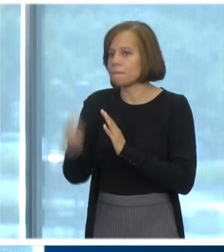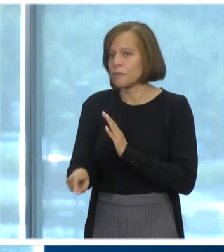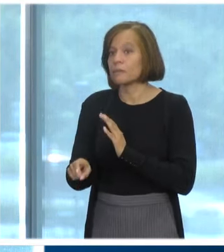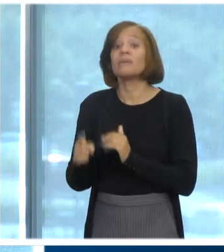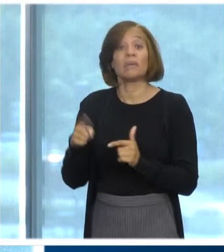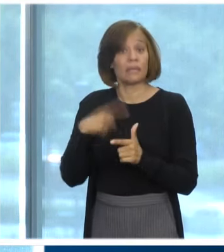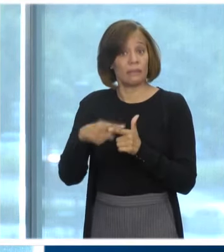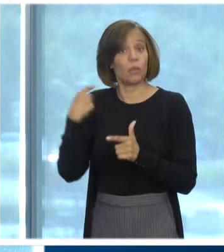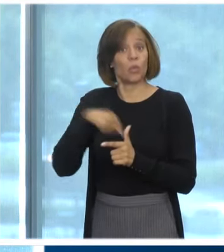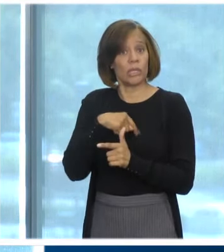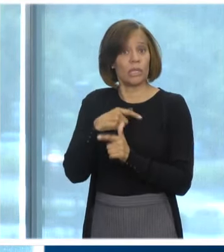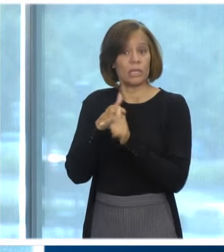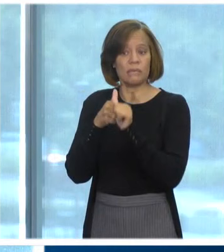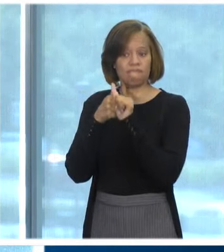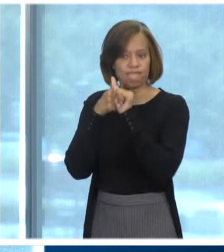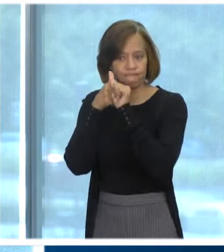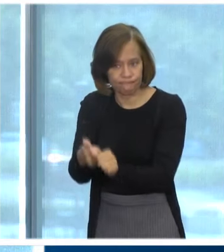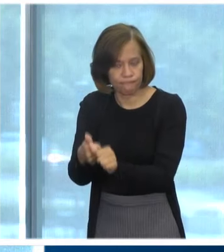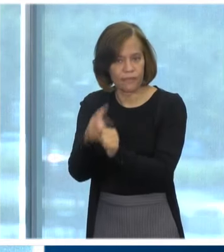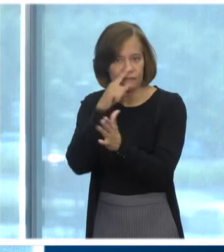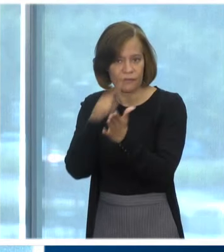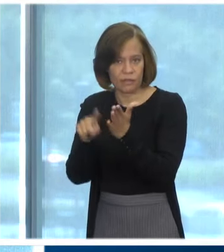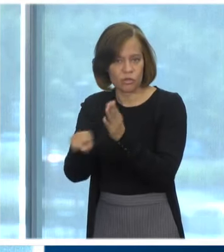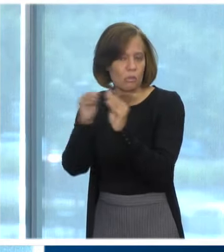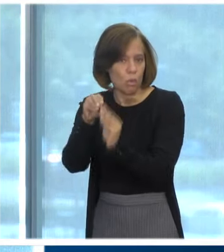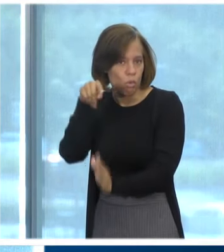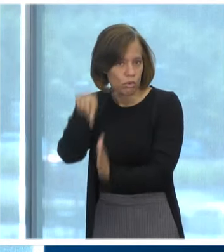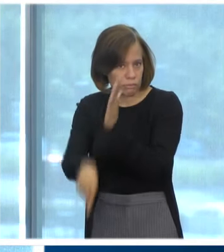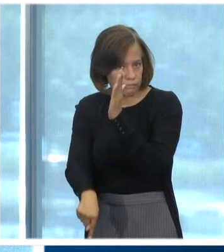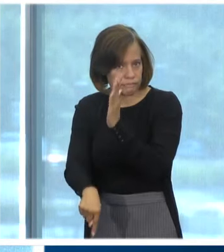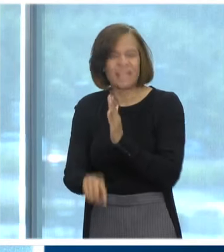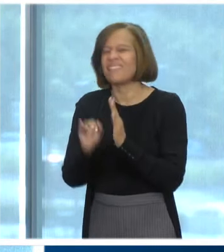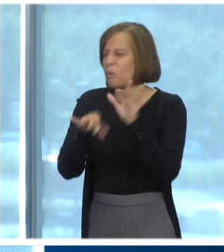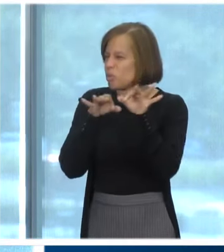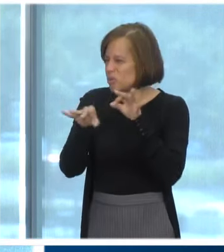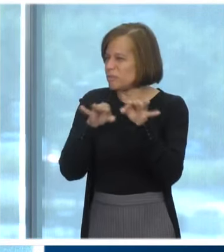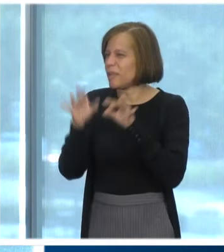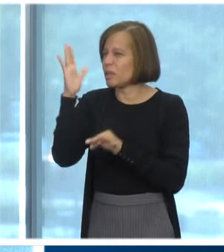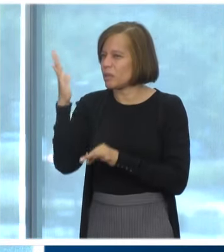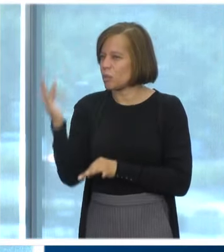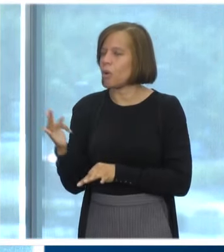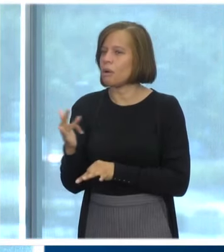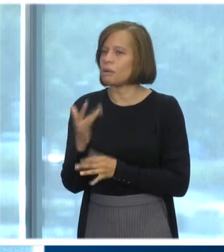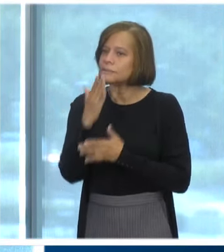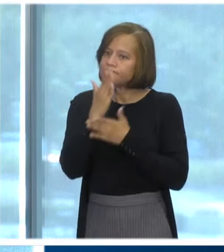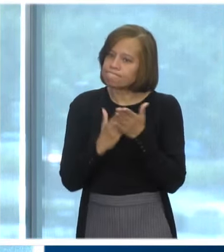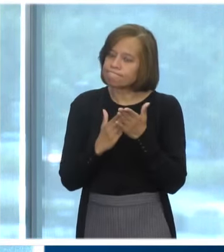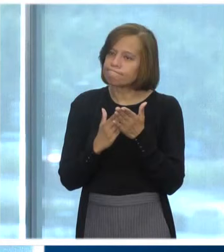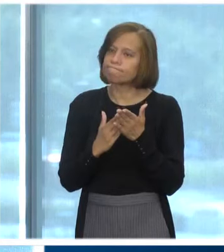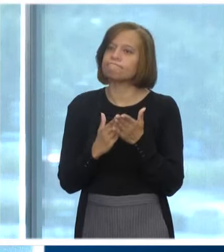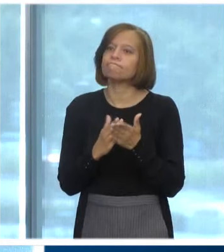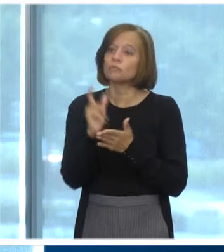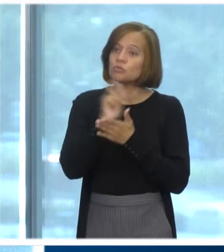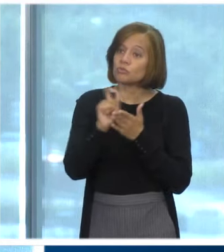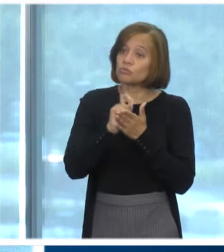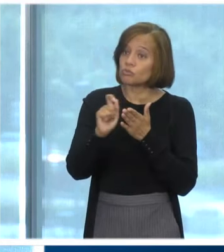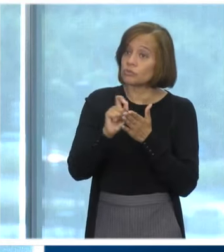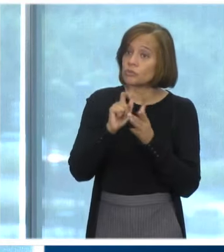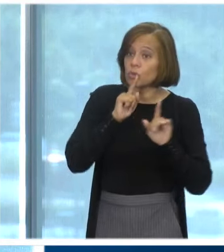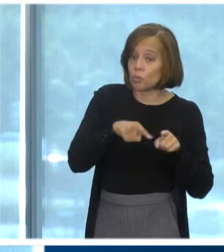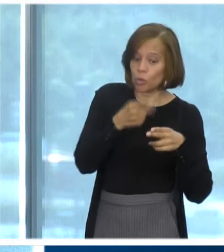investigating those complaints fully. This will explain to some degree why there are some of the written reports that we've submitted that are